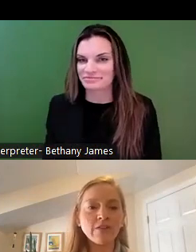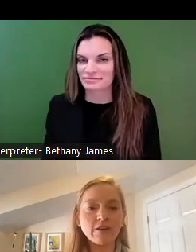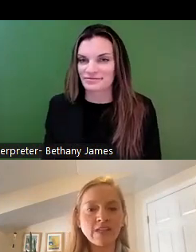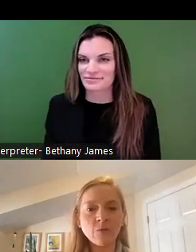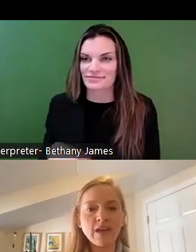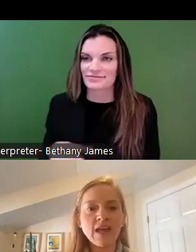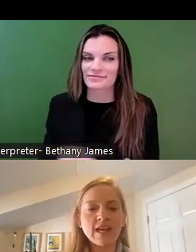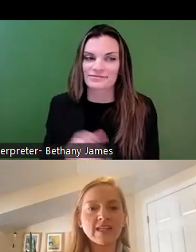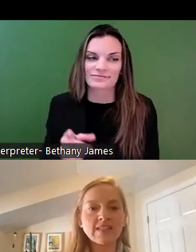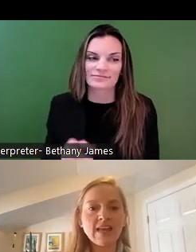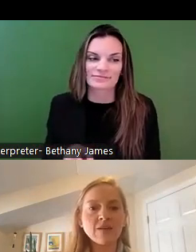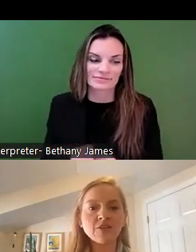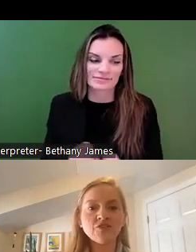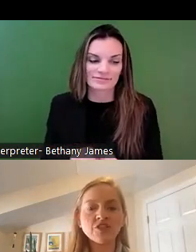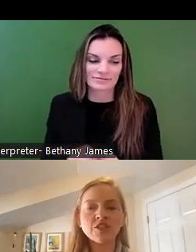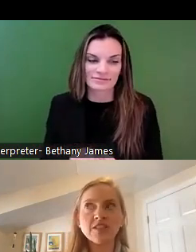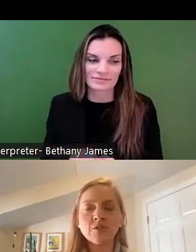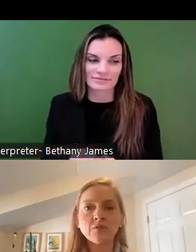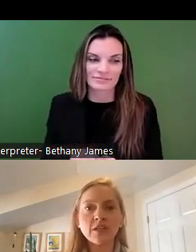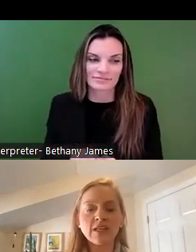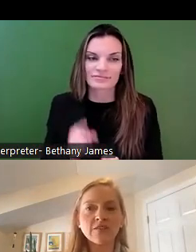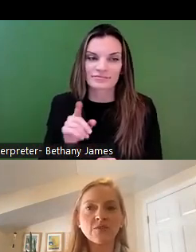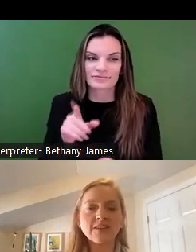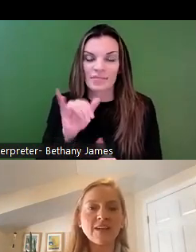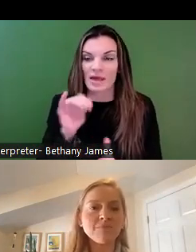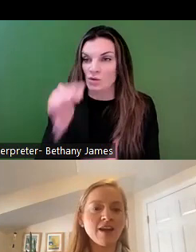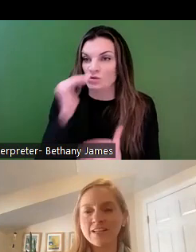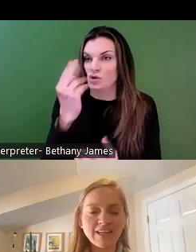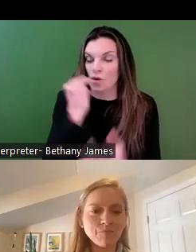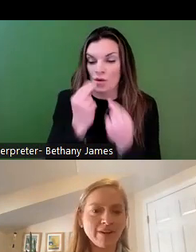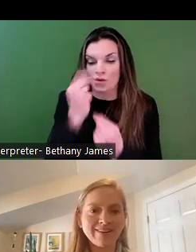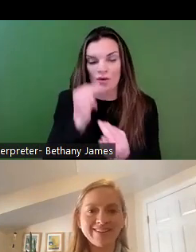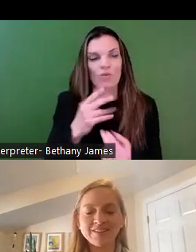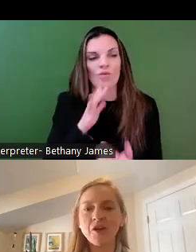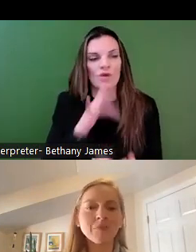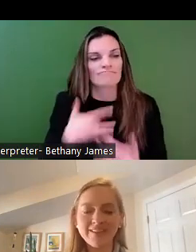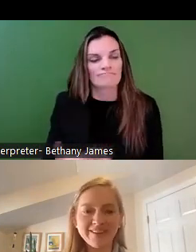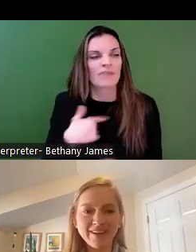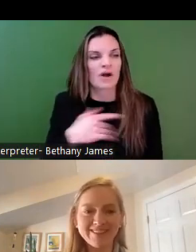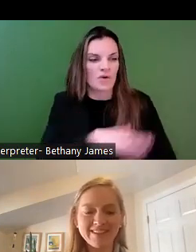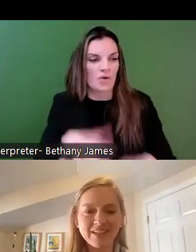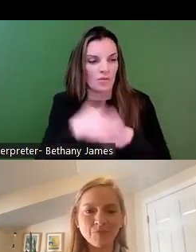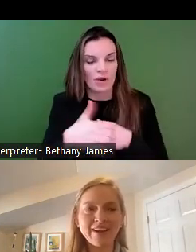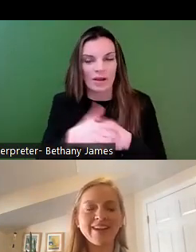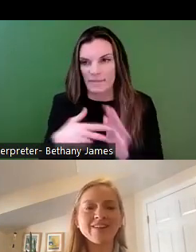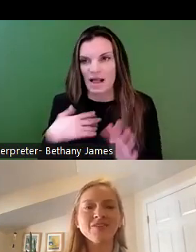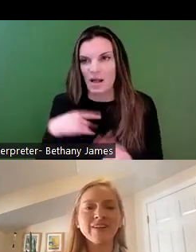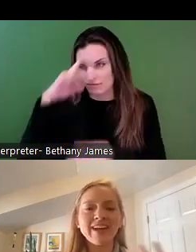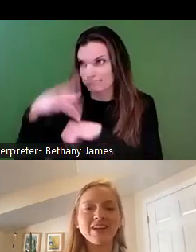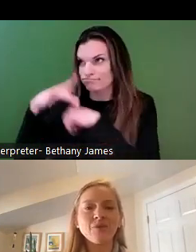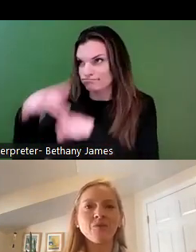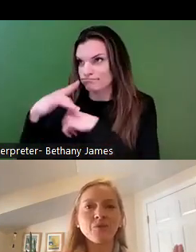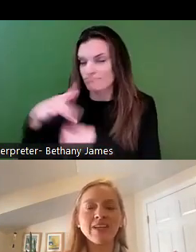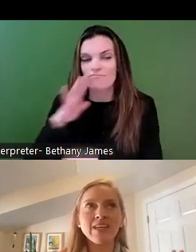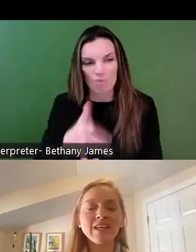one other takeaway is that restriction leads to overeating. So if I say I'm not going to eat bread, that's all I'm going to think about is eating bread. So